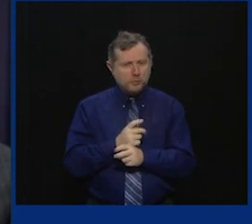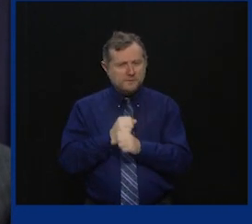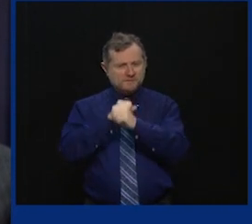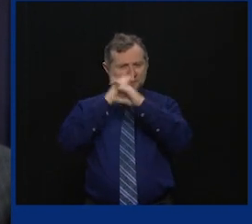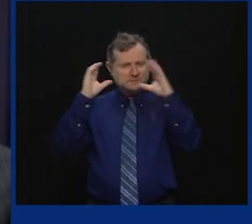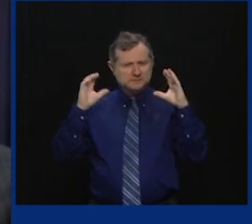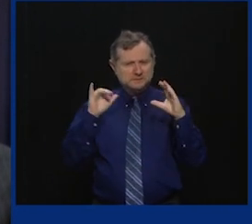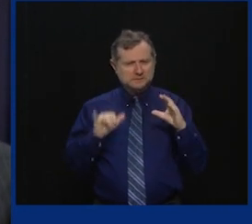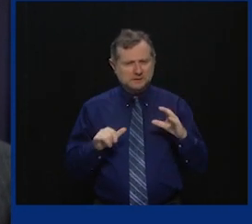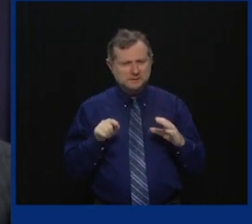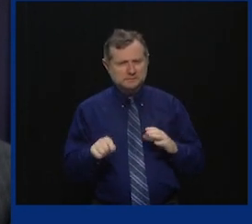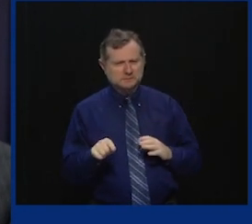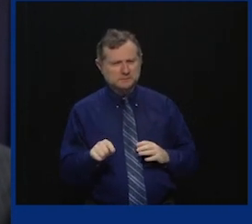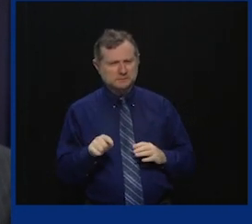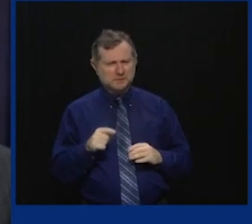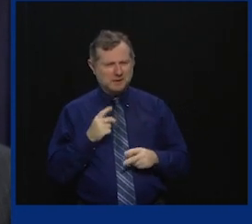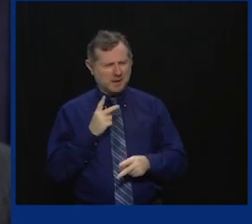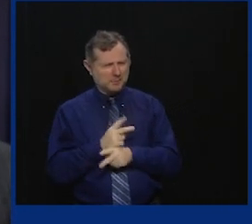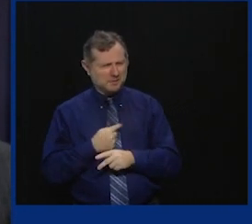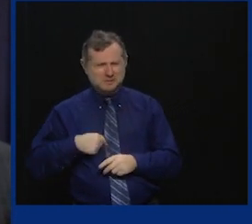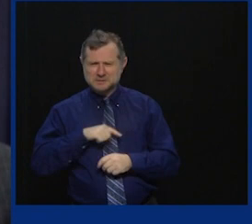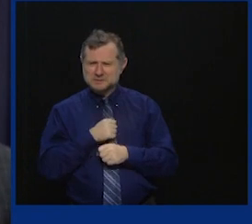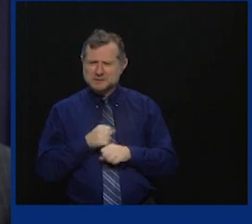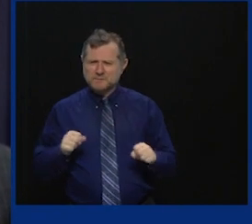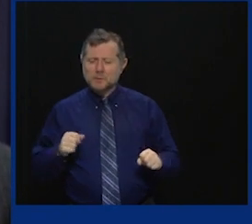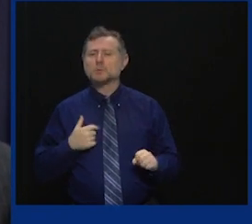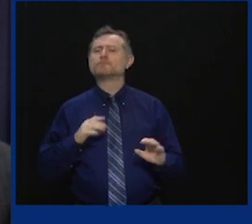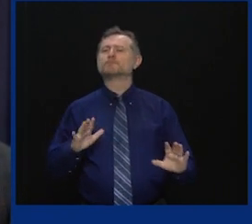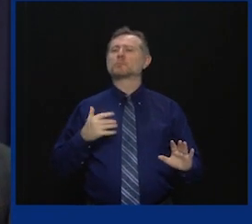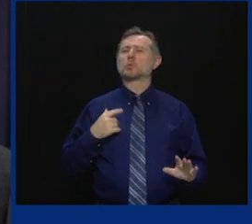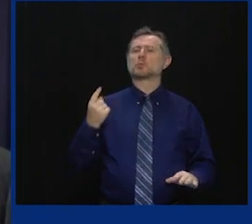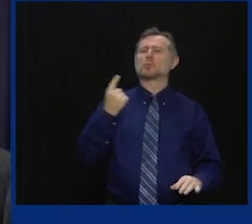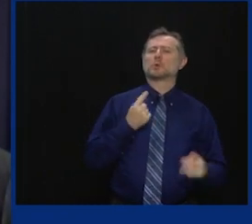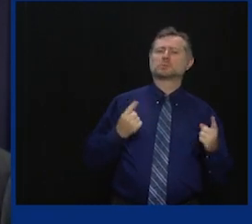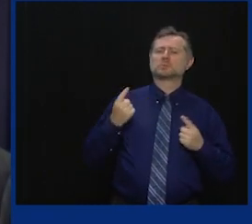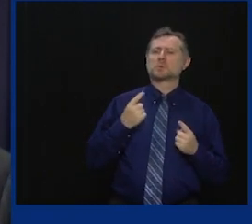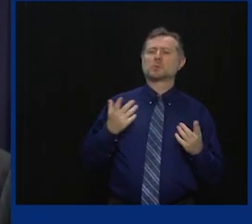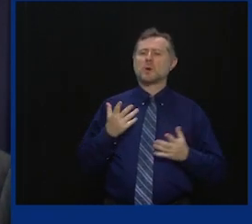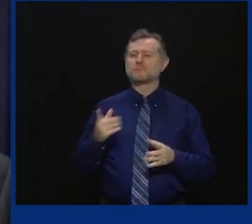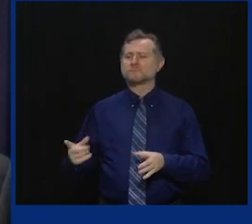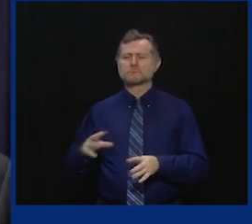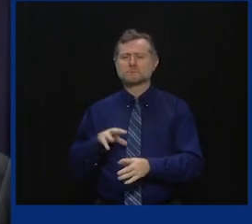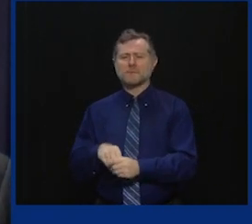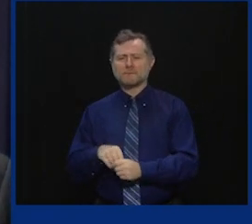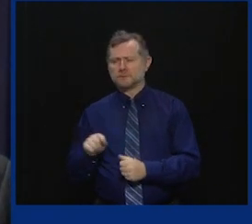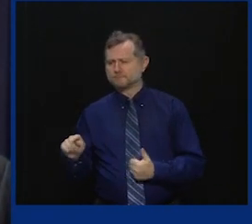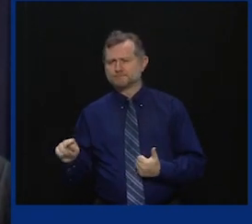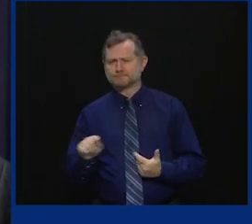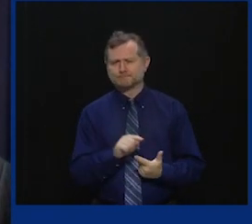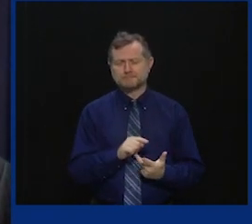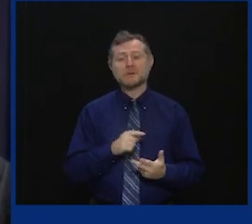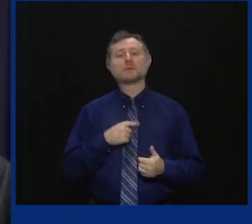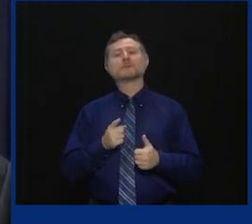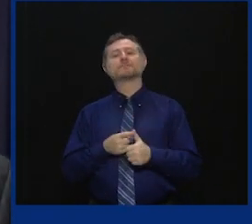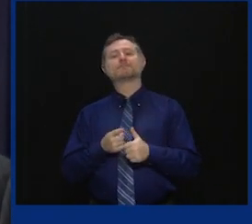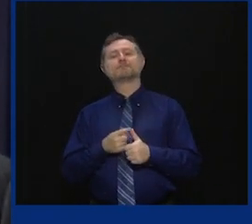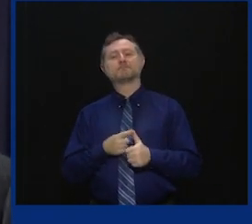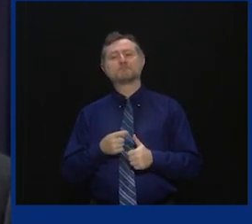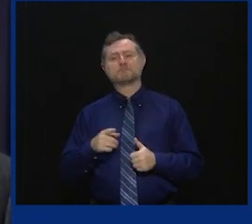safe when you consider the items involved. Missing curfew,